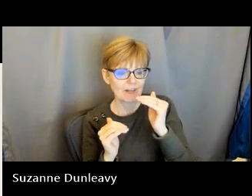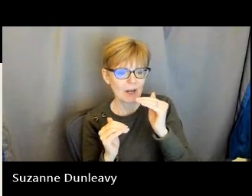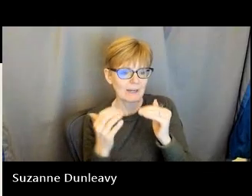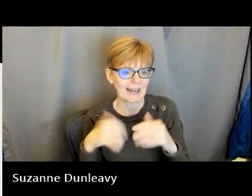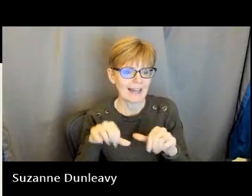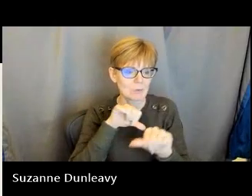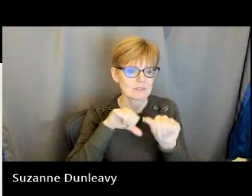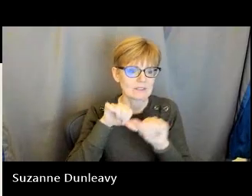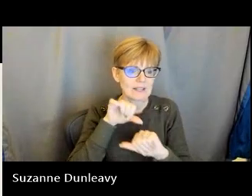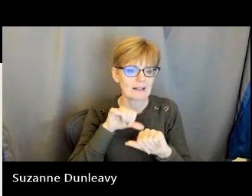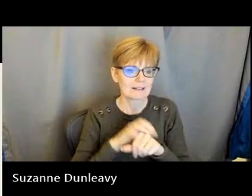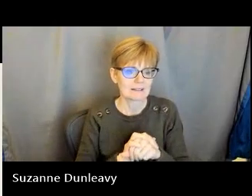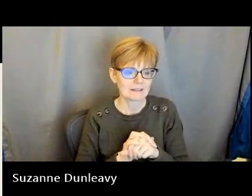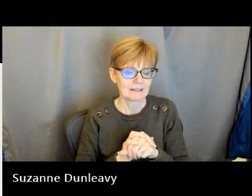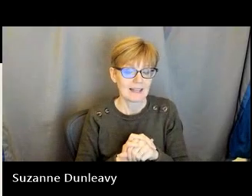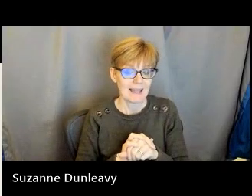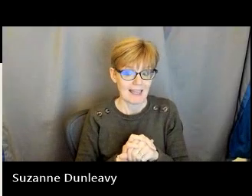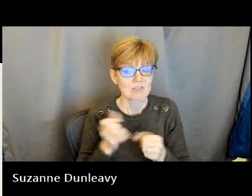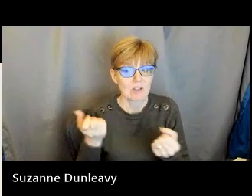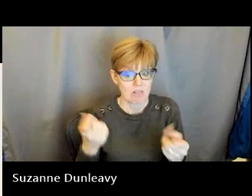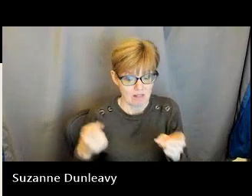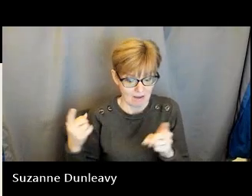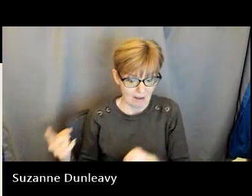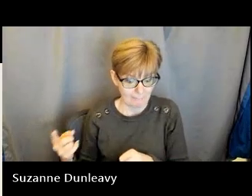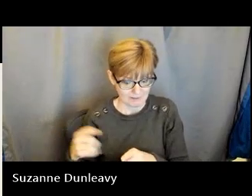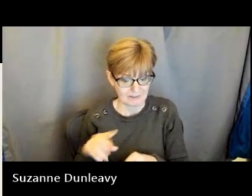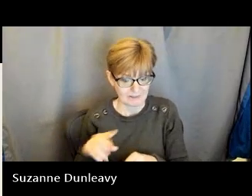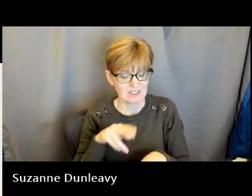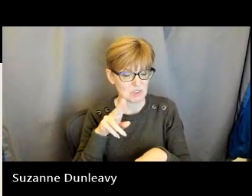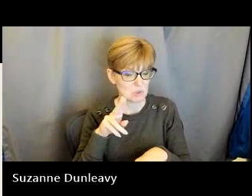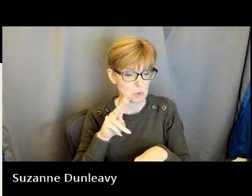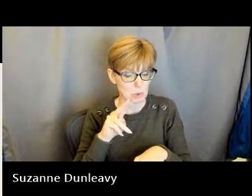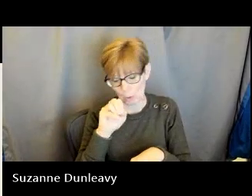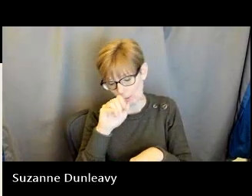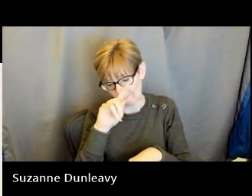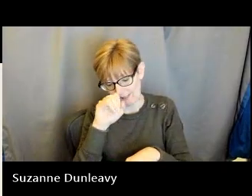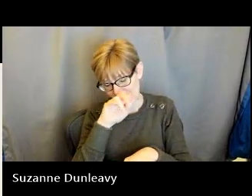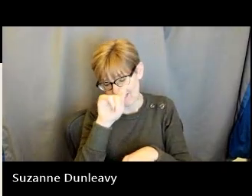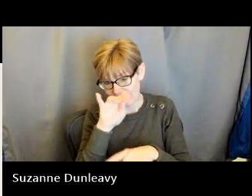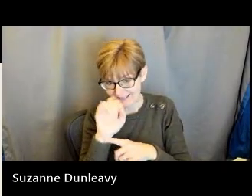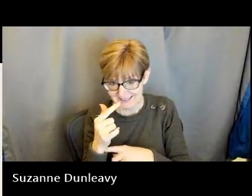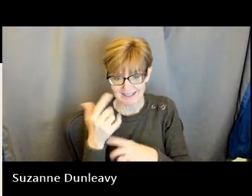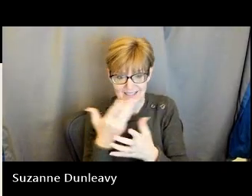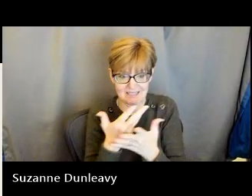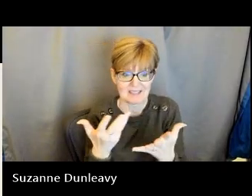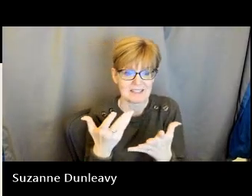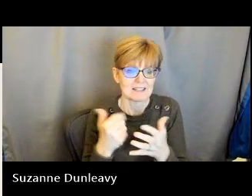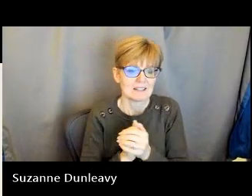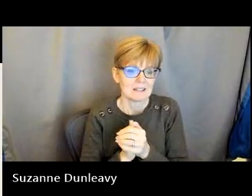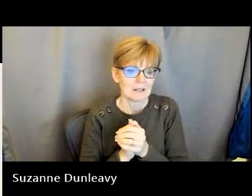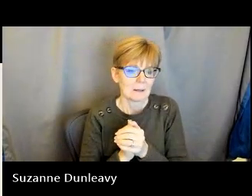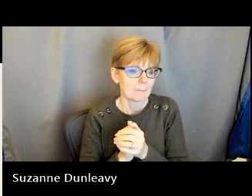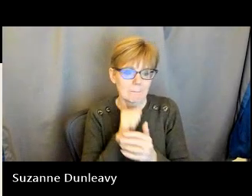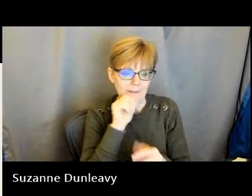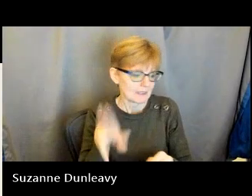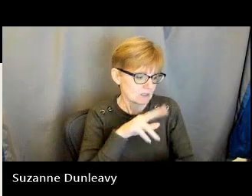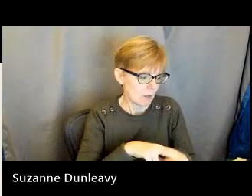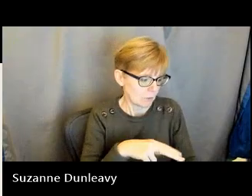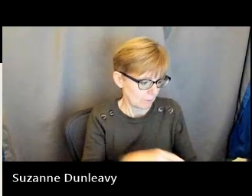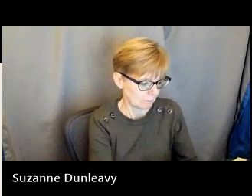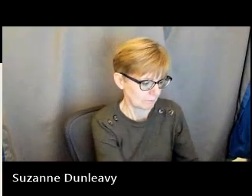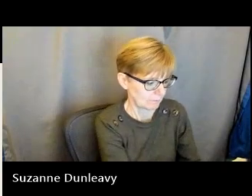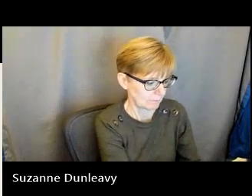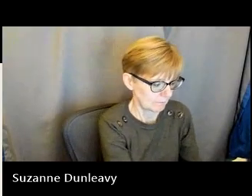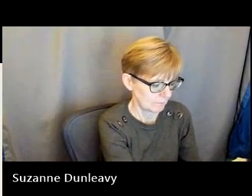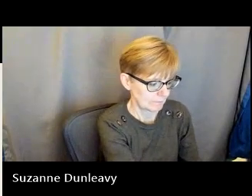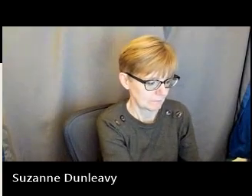we're experiencing in this country. And there is nothing normal about it. But we have been so accustomed to experiencing